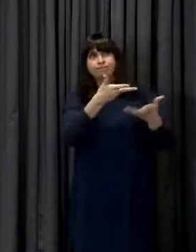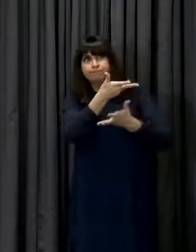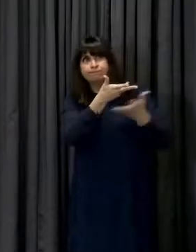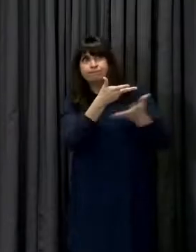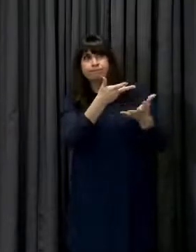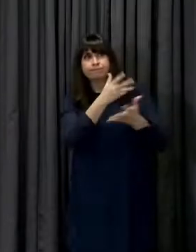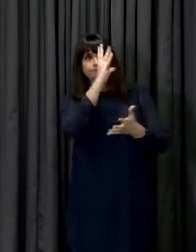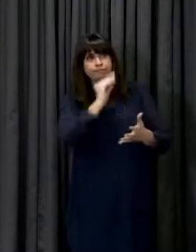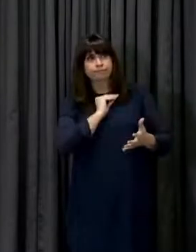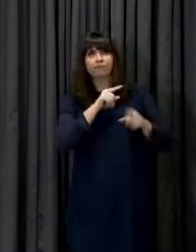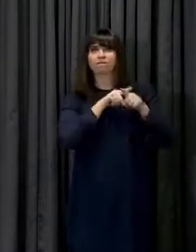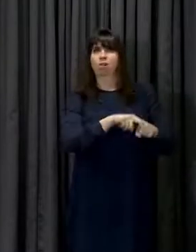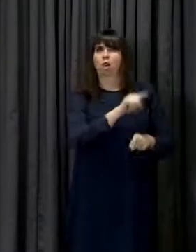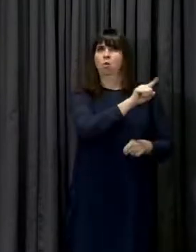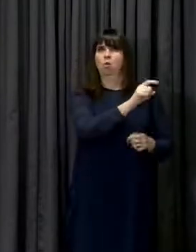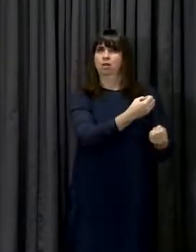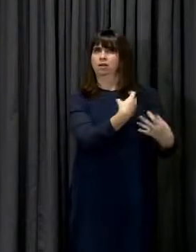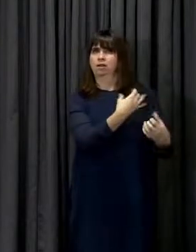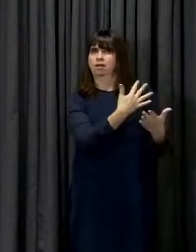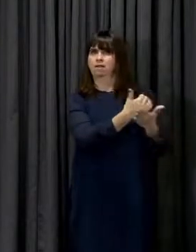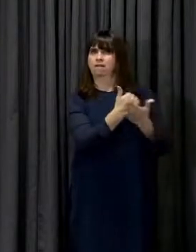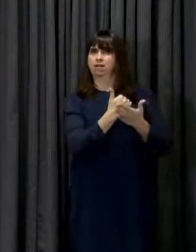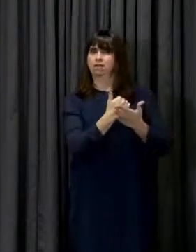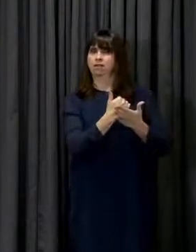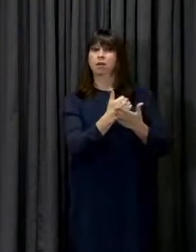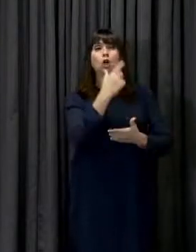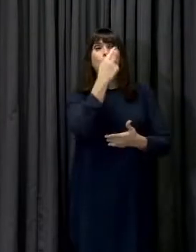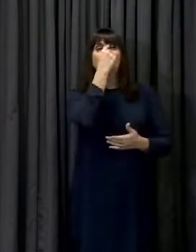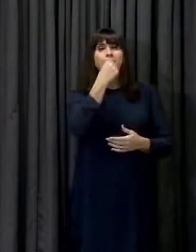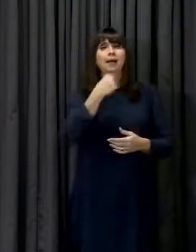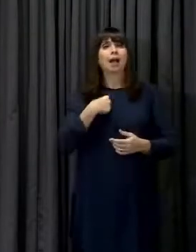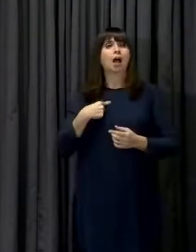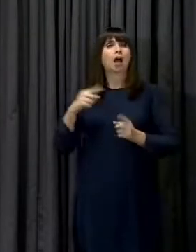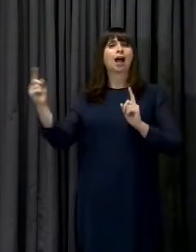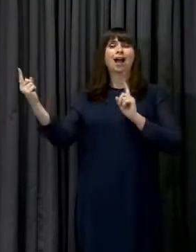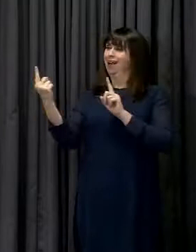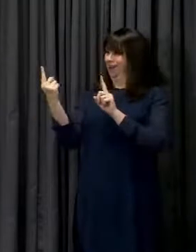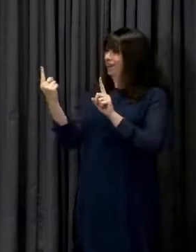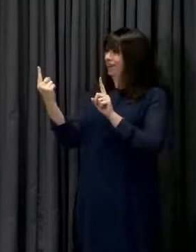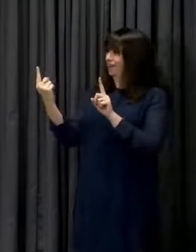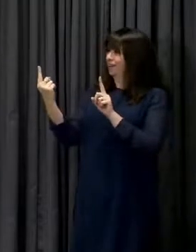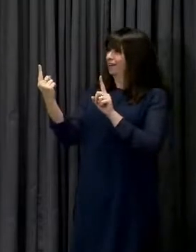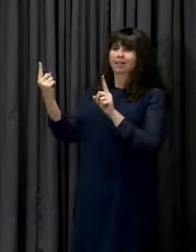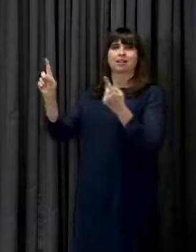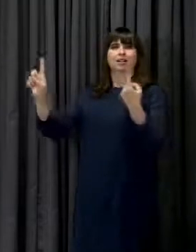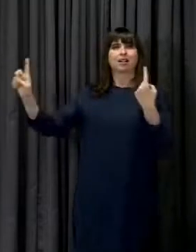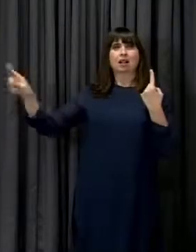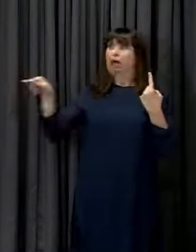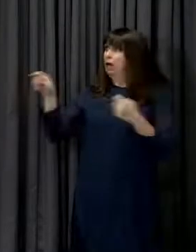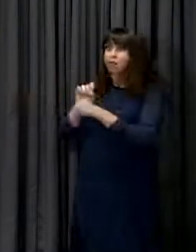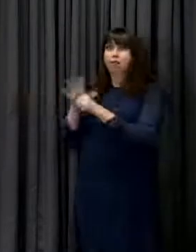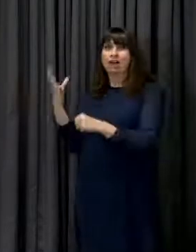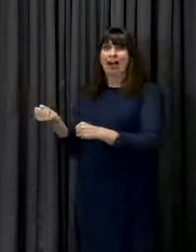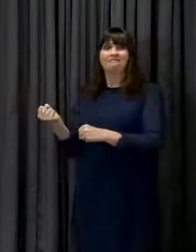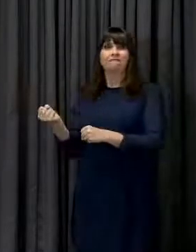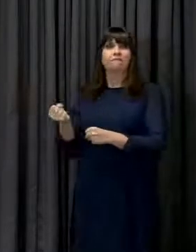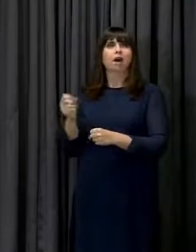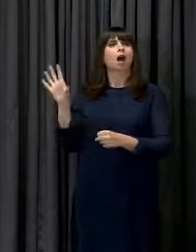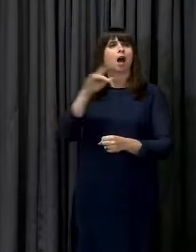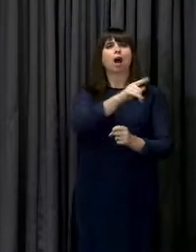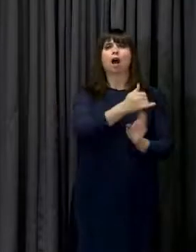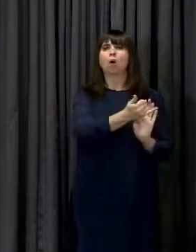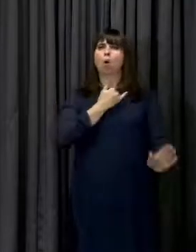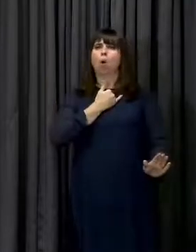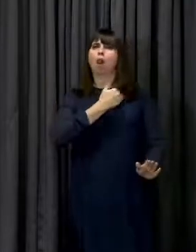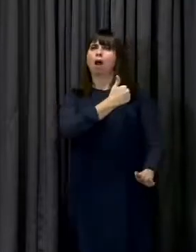self-isolate because we have been in close contact with someone with coronavirus. I know that isolating isn't easy. We